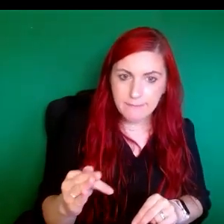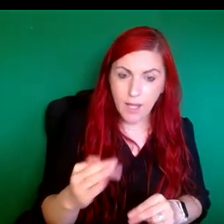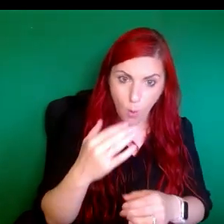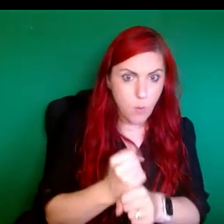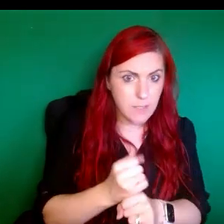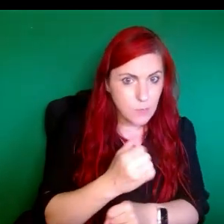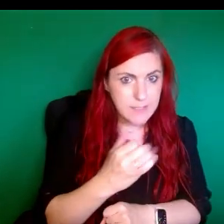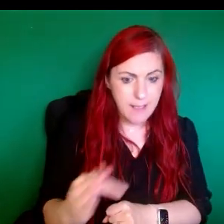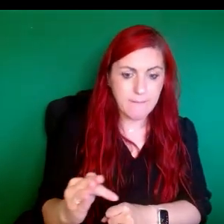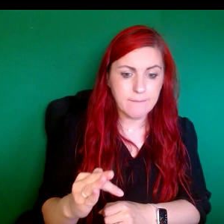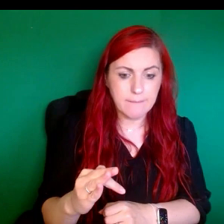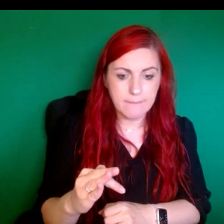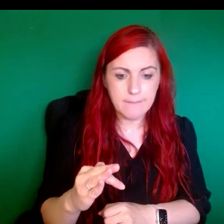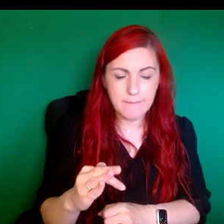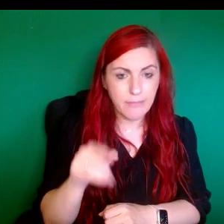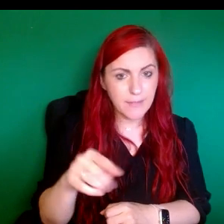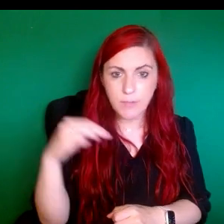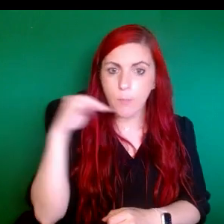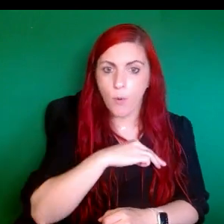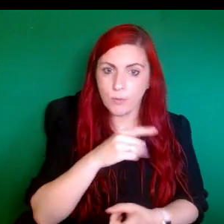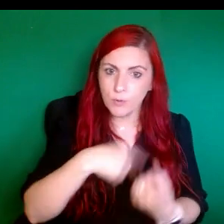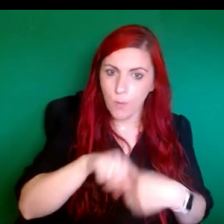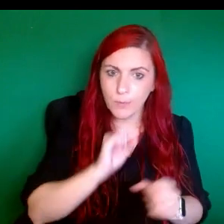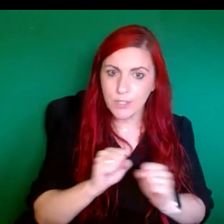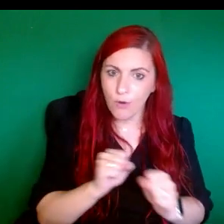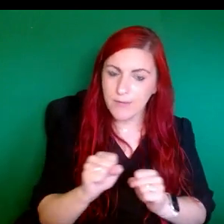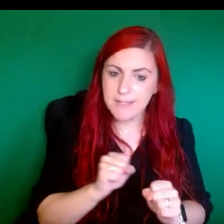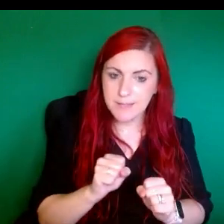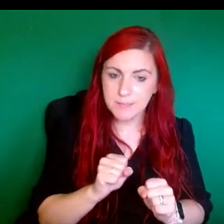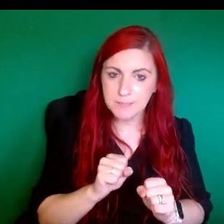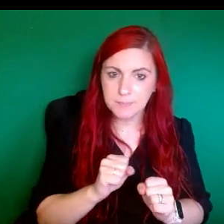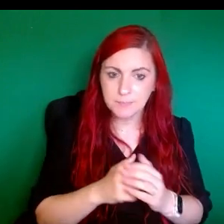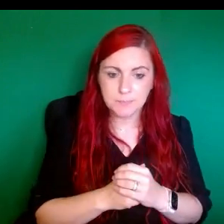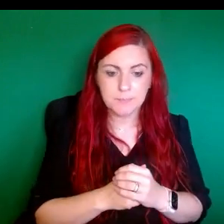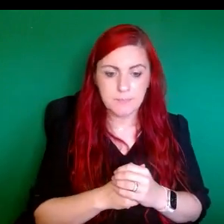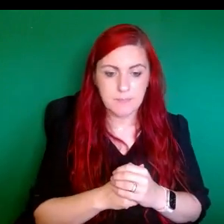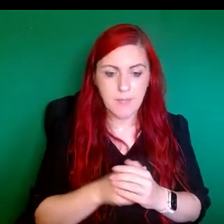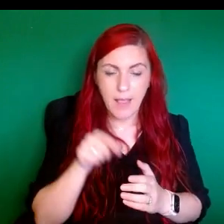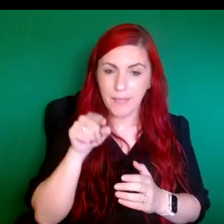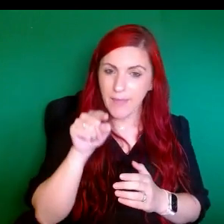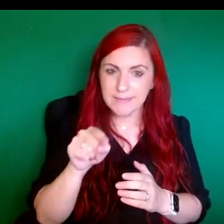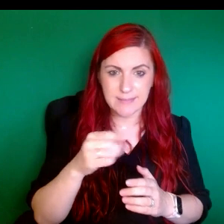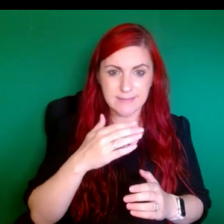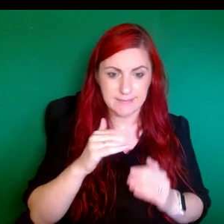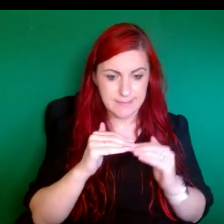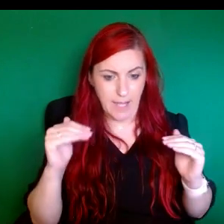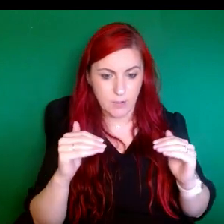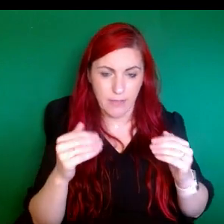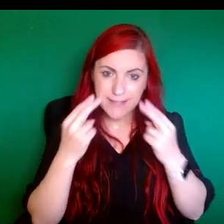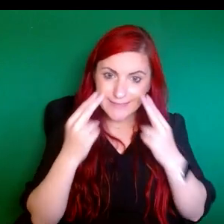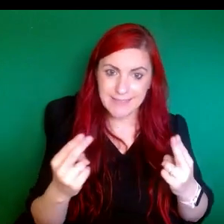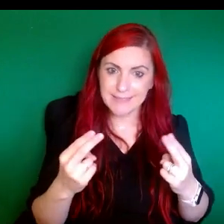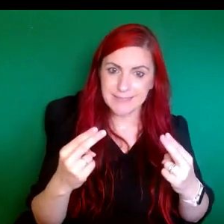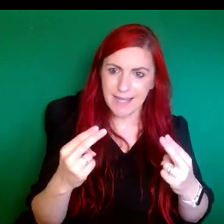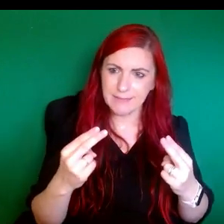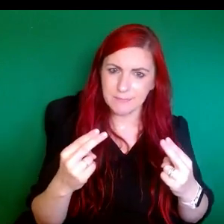the delivery of essential services on behalf of government and at the standards required and deserved by our clients. We look forward to